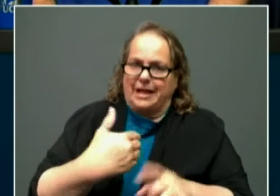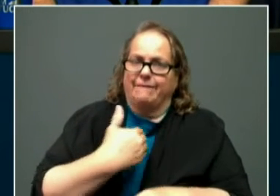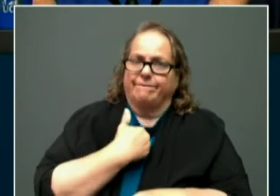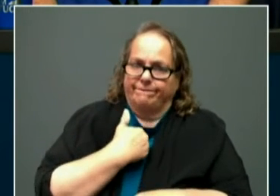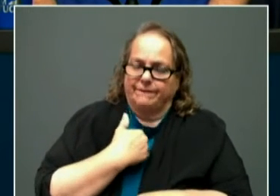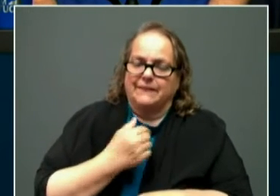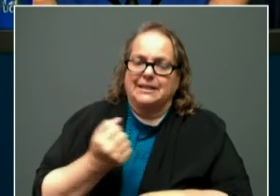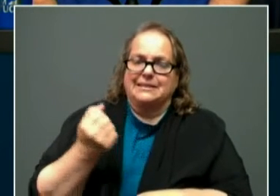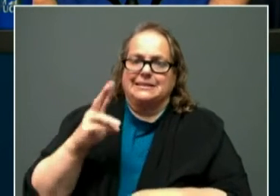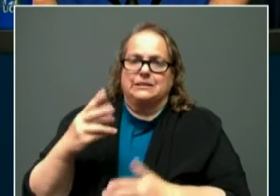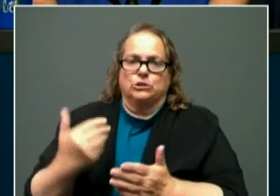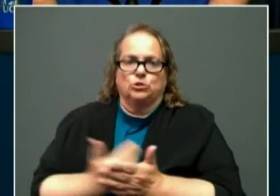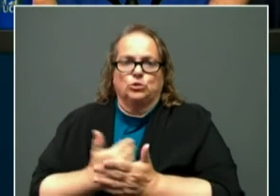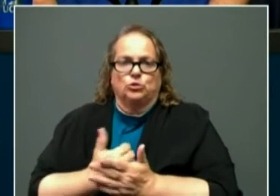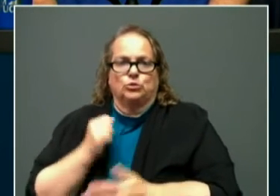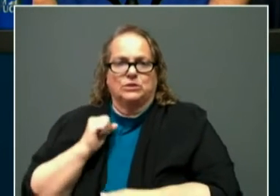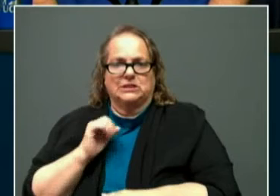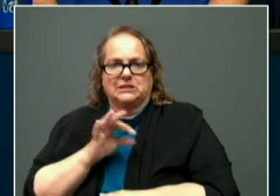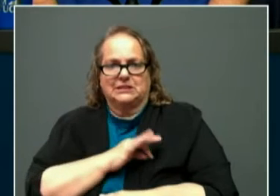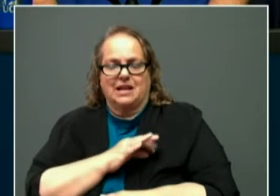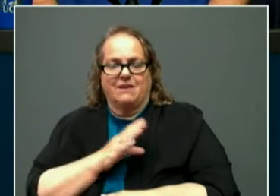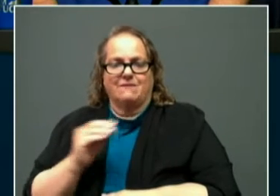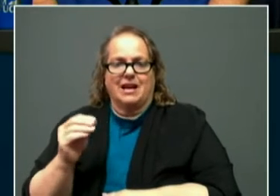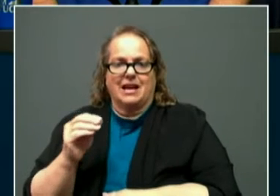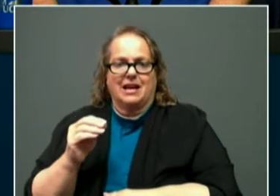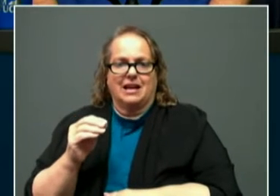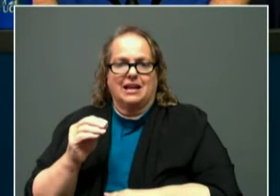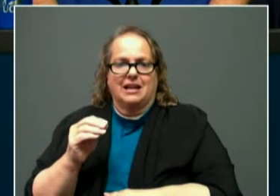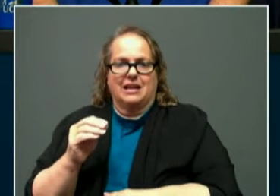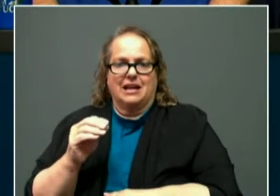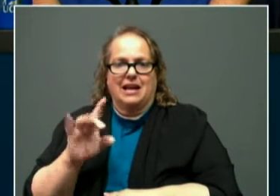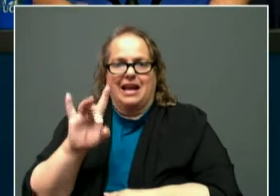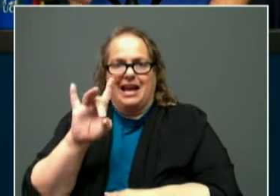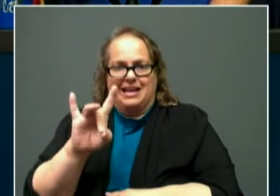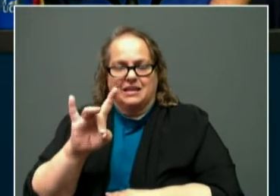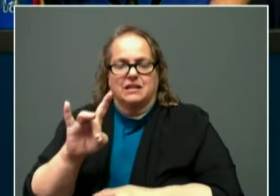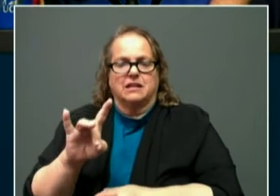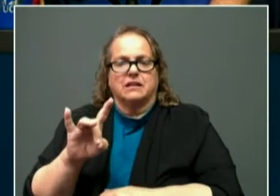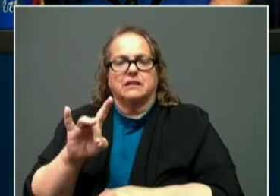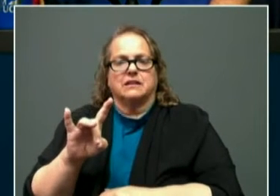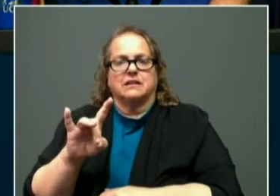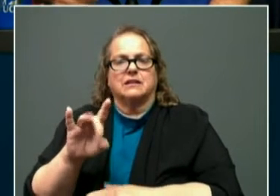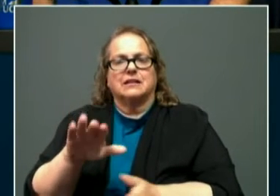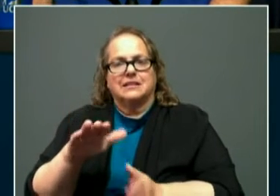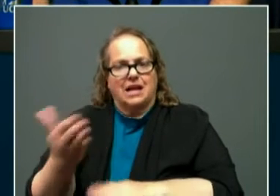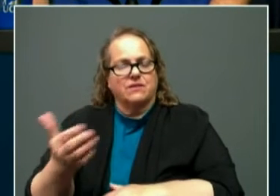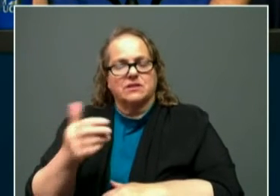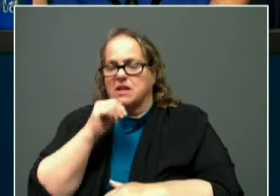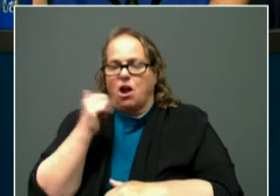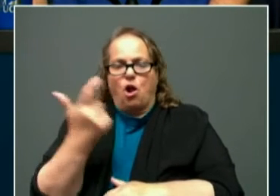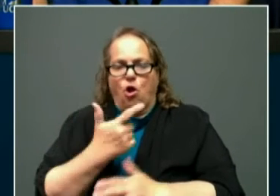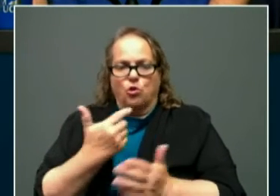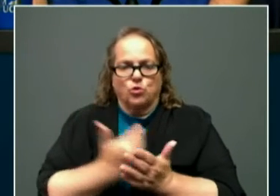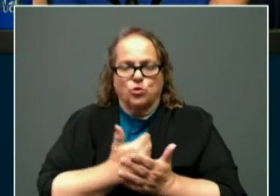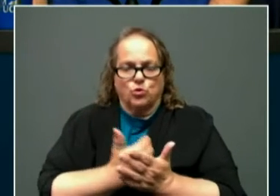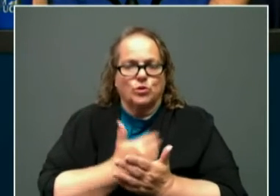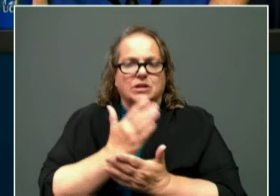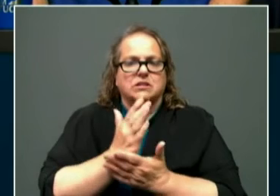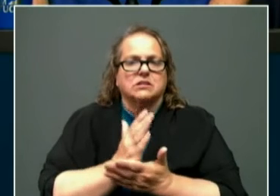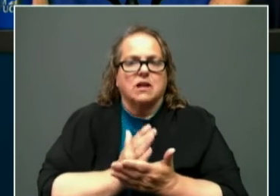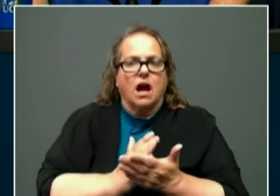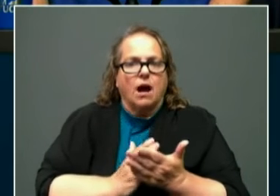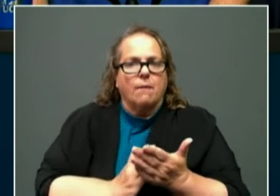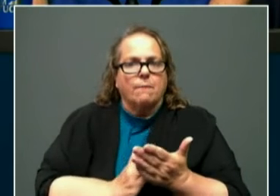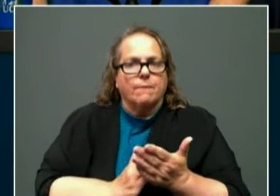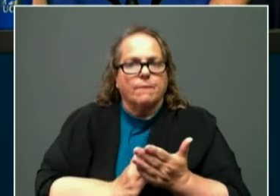positive, and we have 8 additional deaths. They're not all new. Some are coming from the